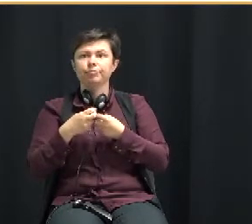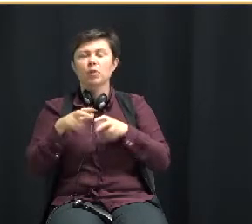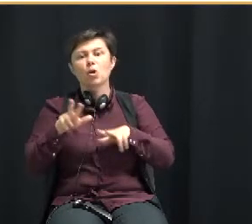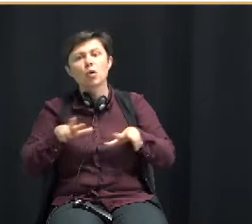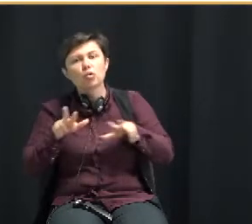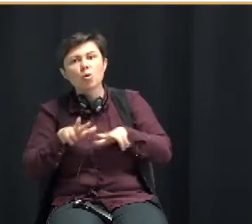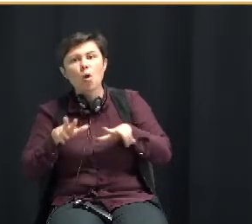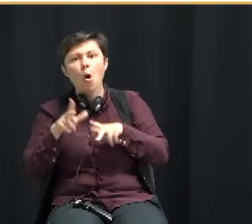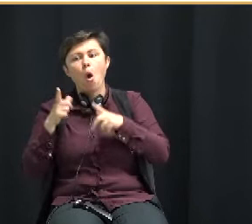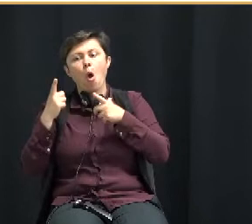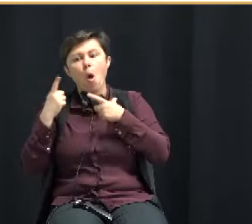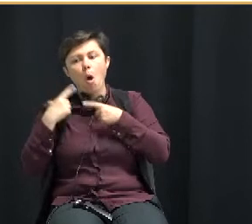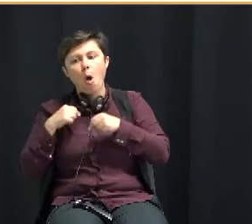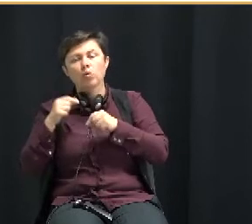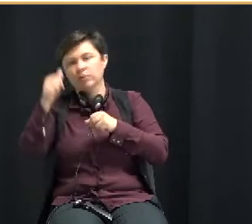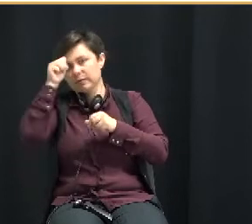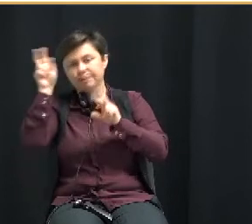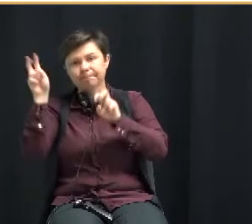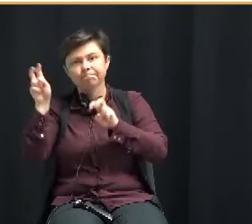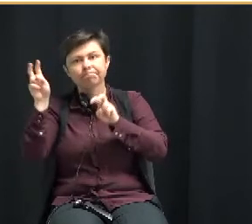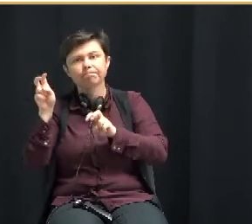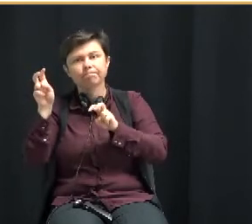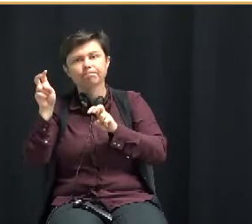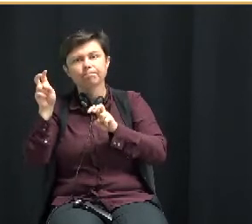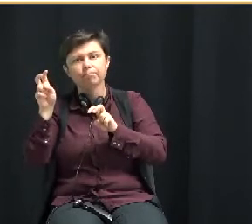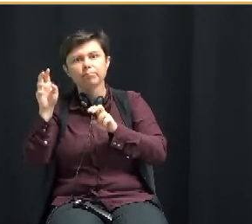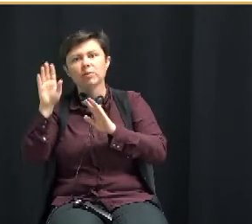problem of people with